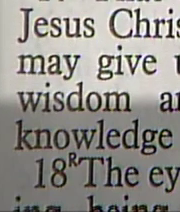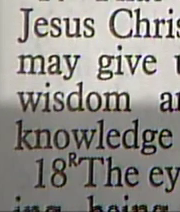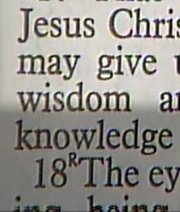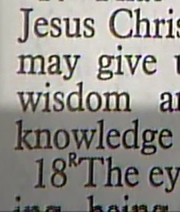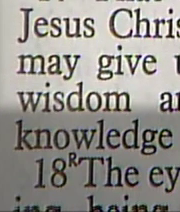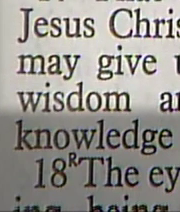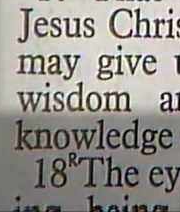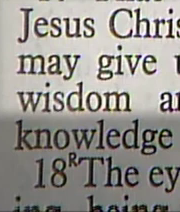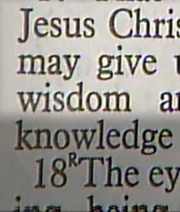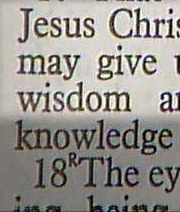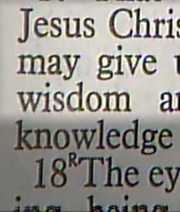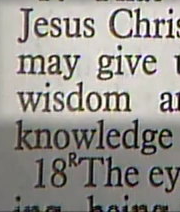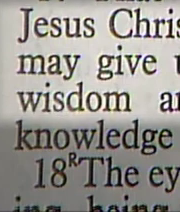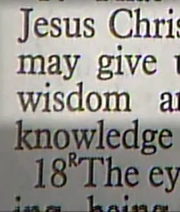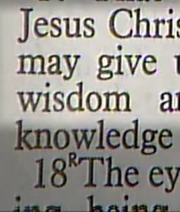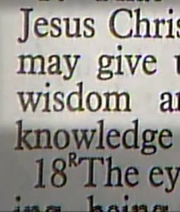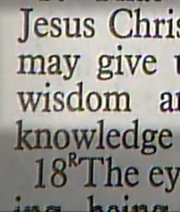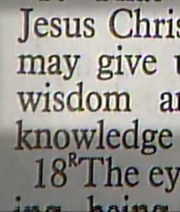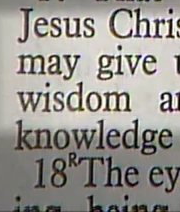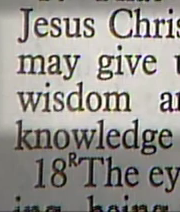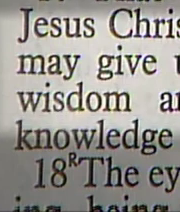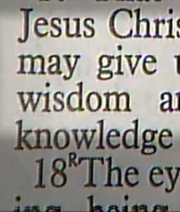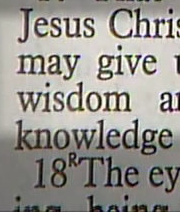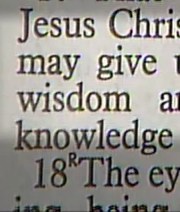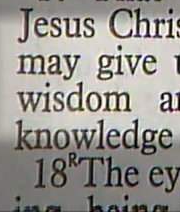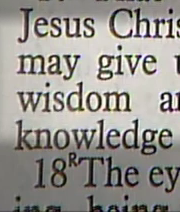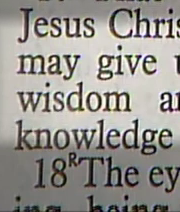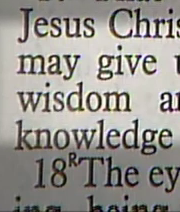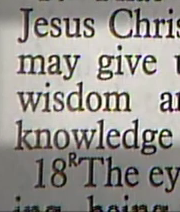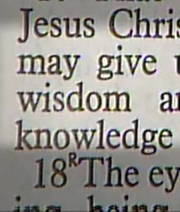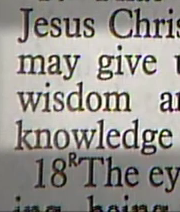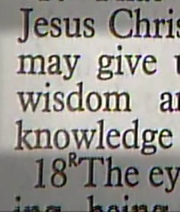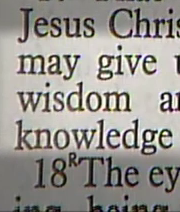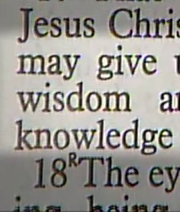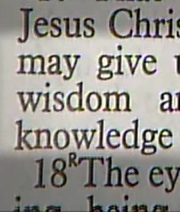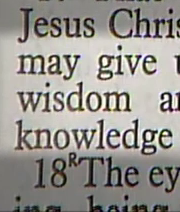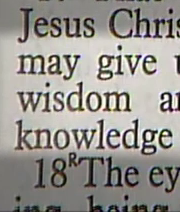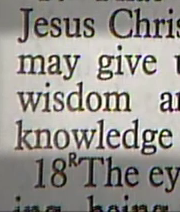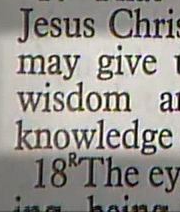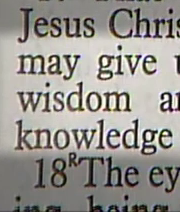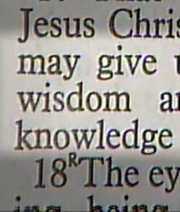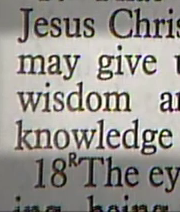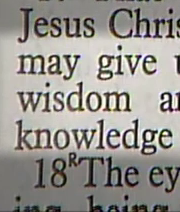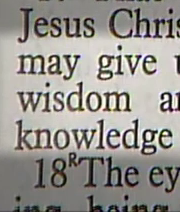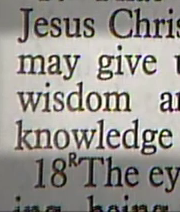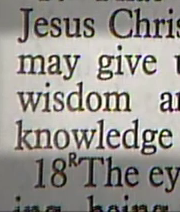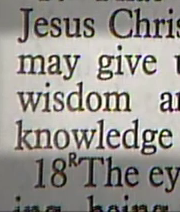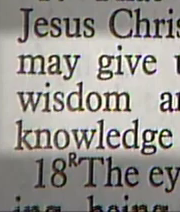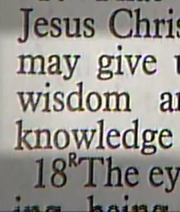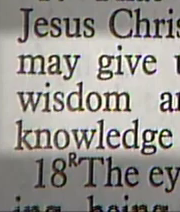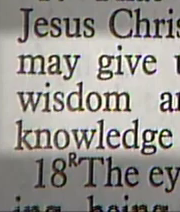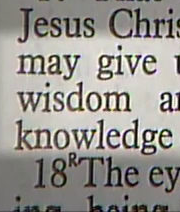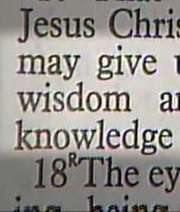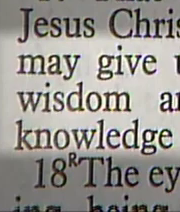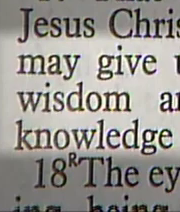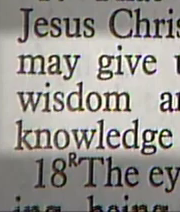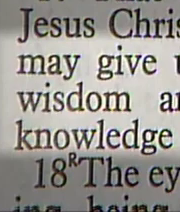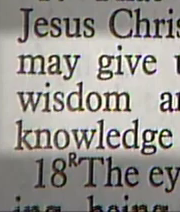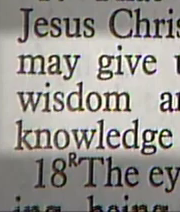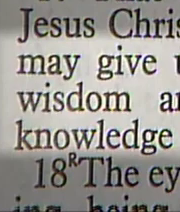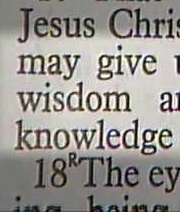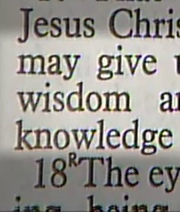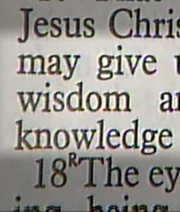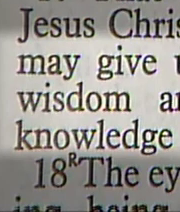glory, may give unto you the spirit of wisdom and revelation in what? In the knowledge of